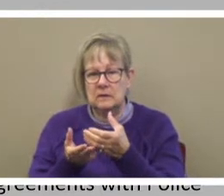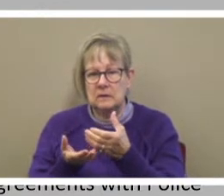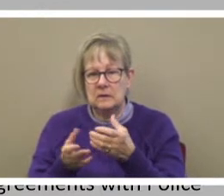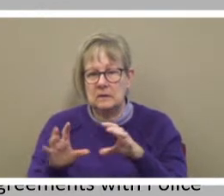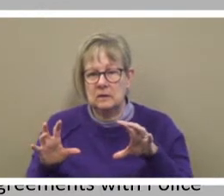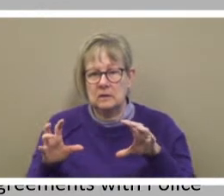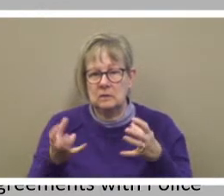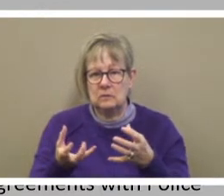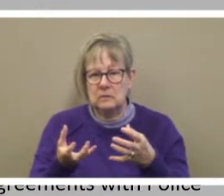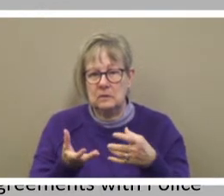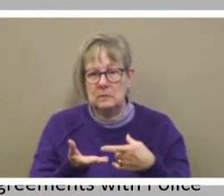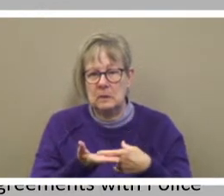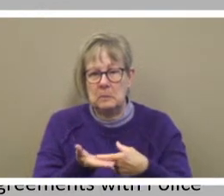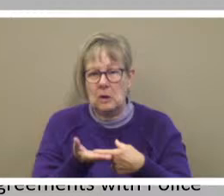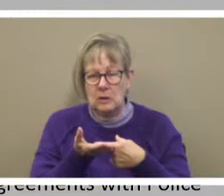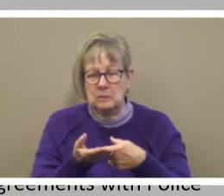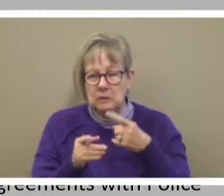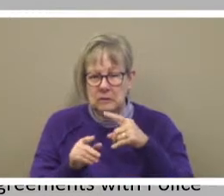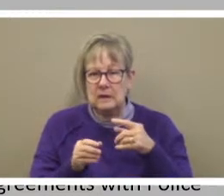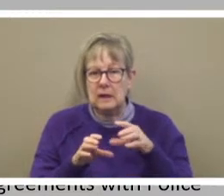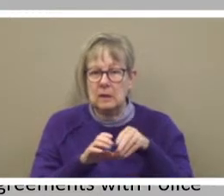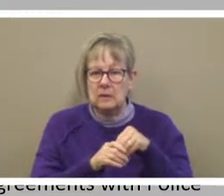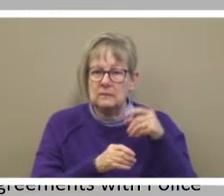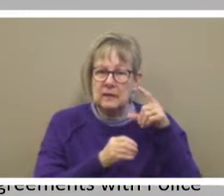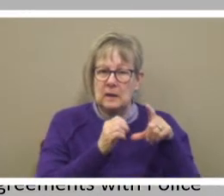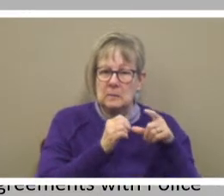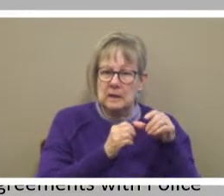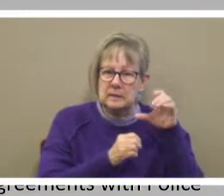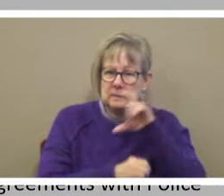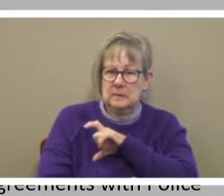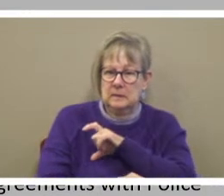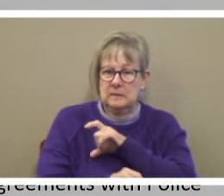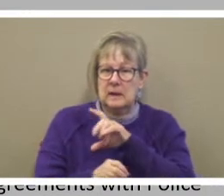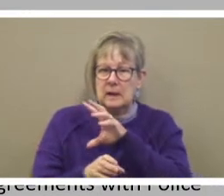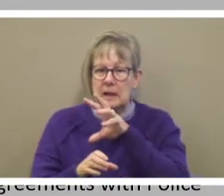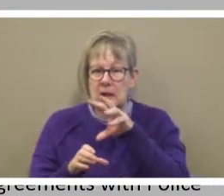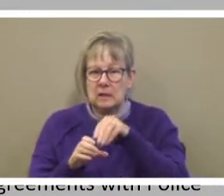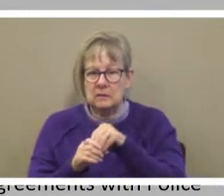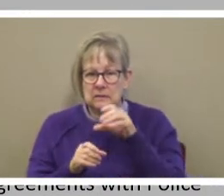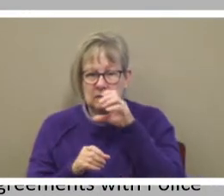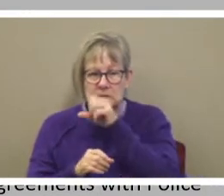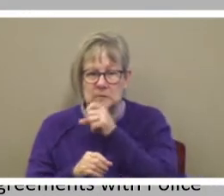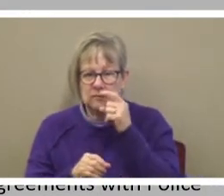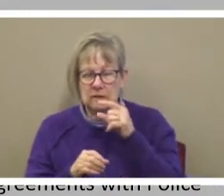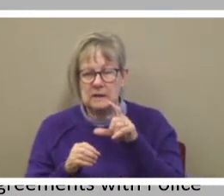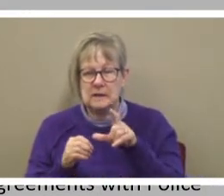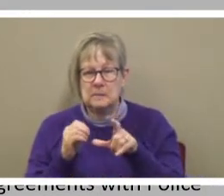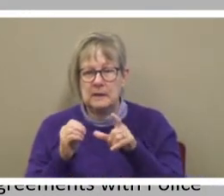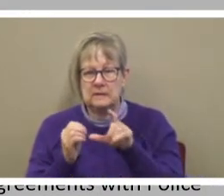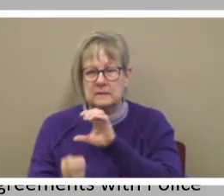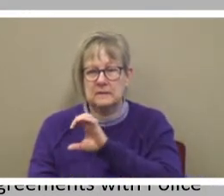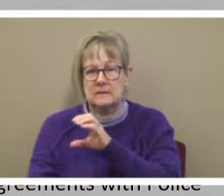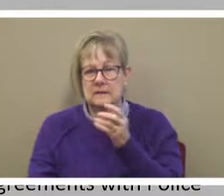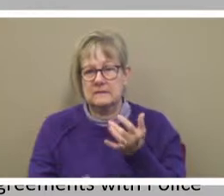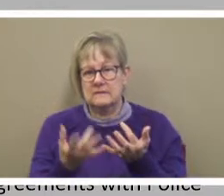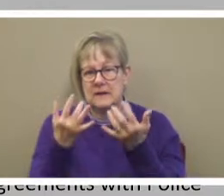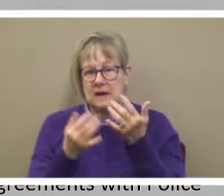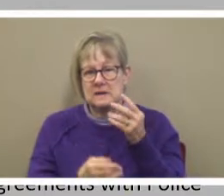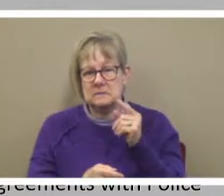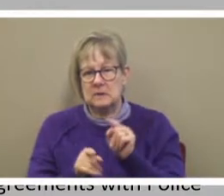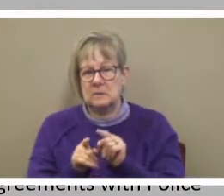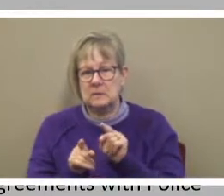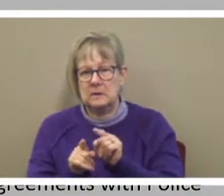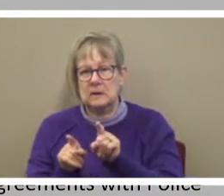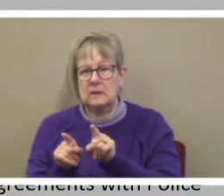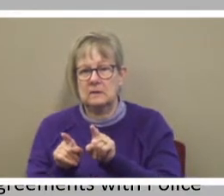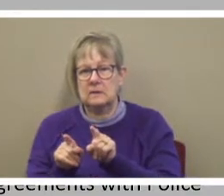Paso Police Department. It includes assumptions for the El Paso Fire Department collective bargaining agreement, as well as for the